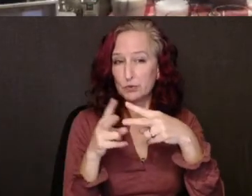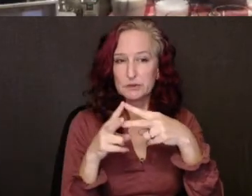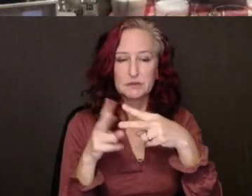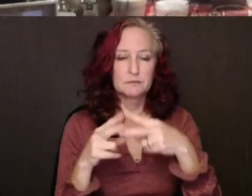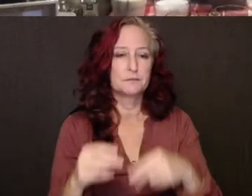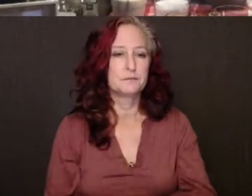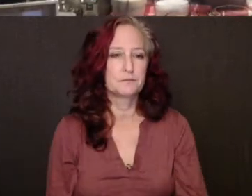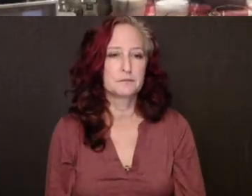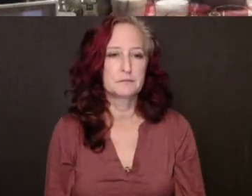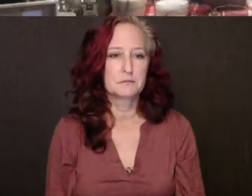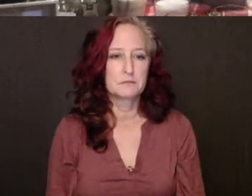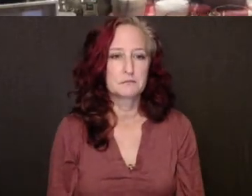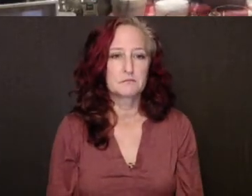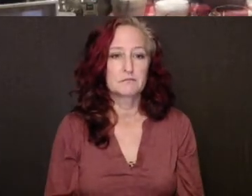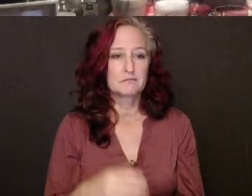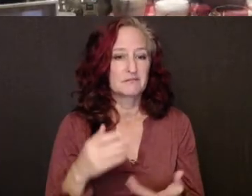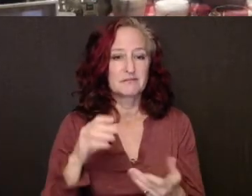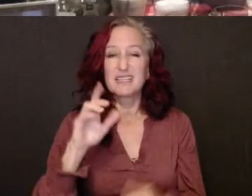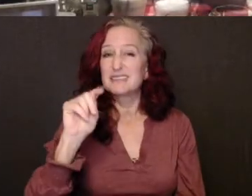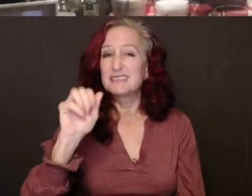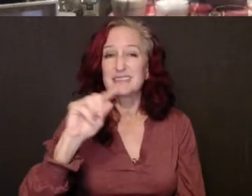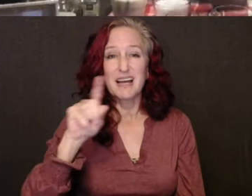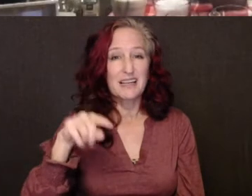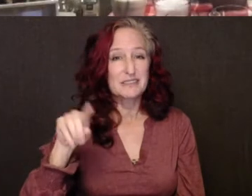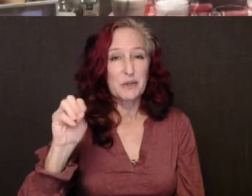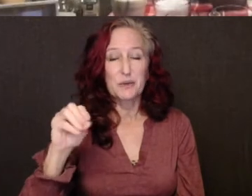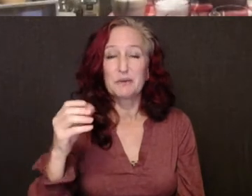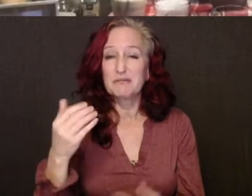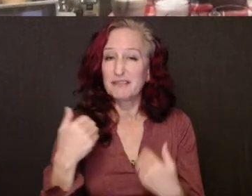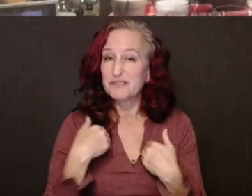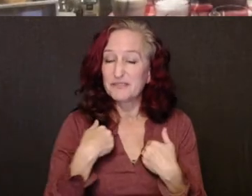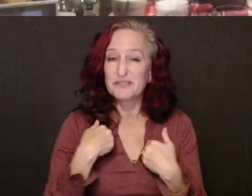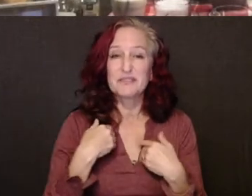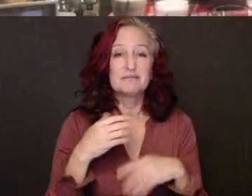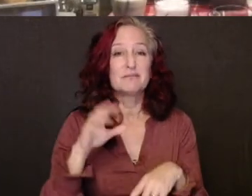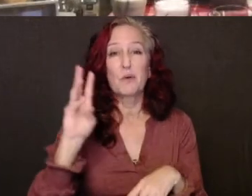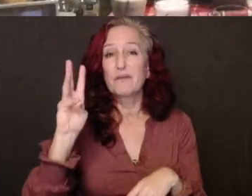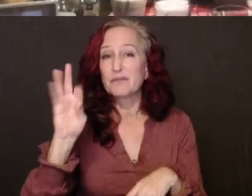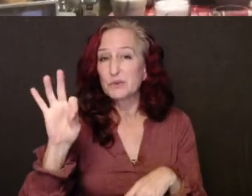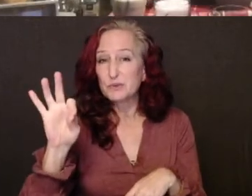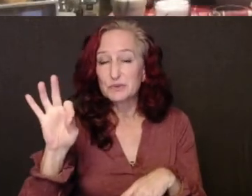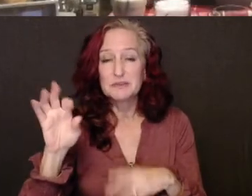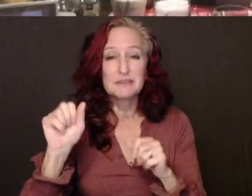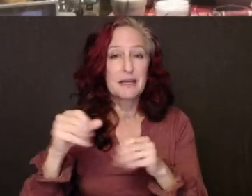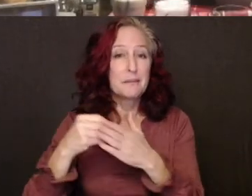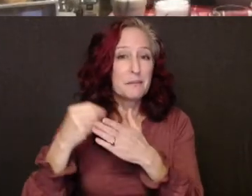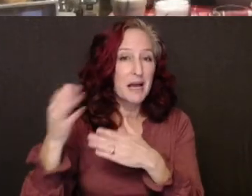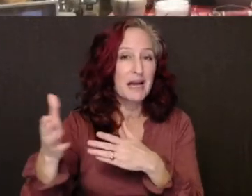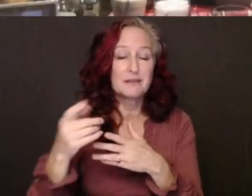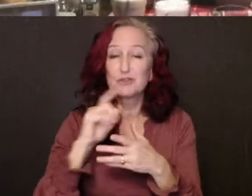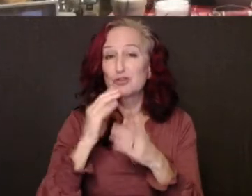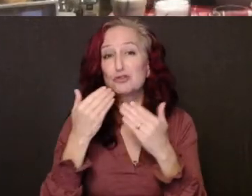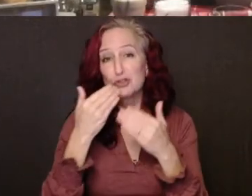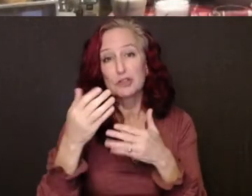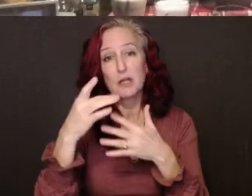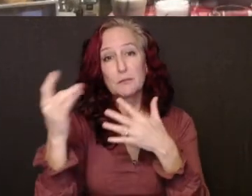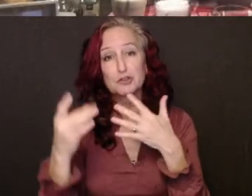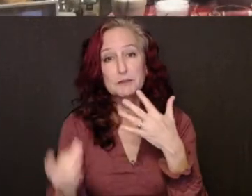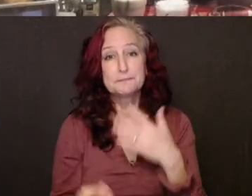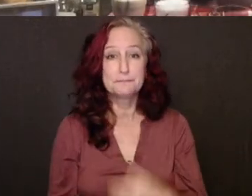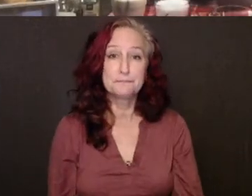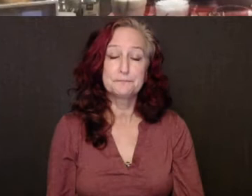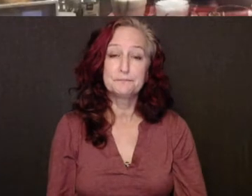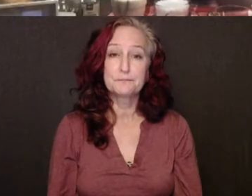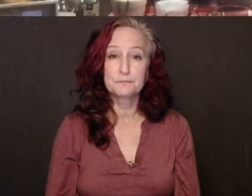them to ship some for me. But I would say there are so many chai brands out there. In